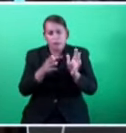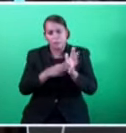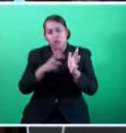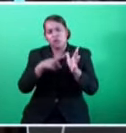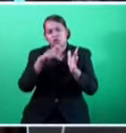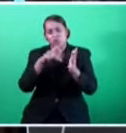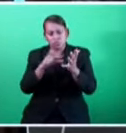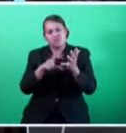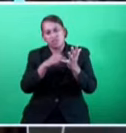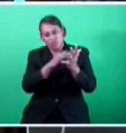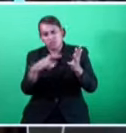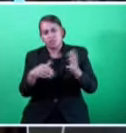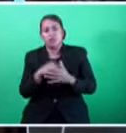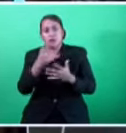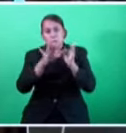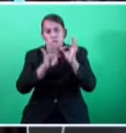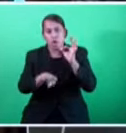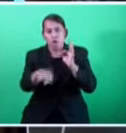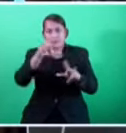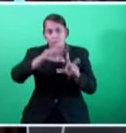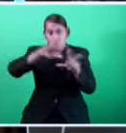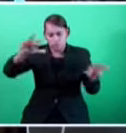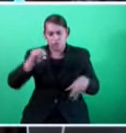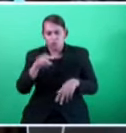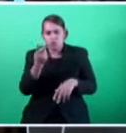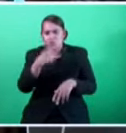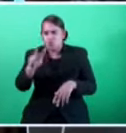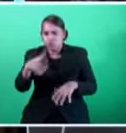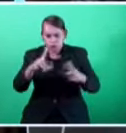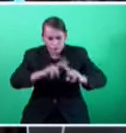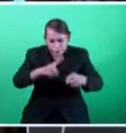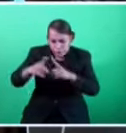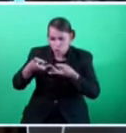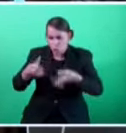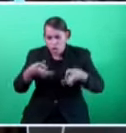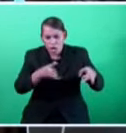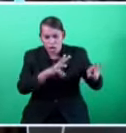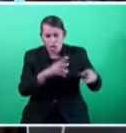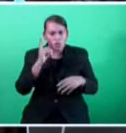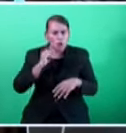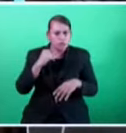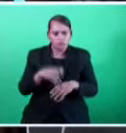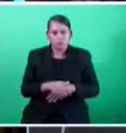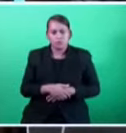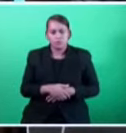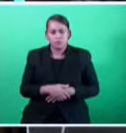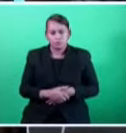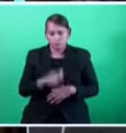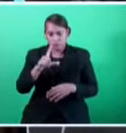Madhuata Creek, Madhuata 22 creeks. We've got express of interest in Madhuata area, 22 creeks, and